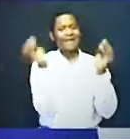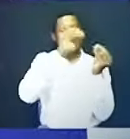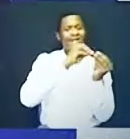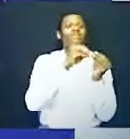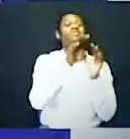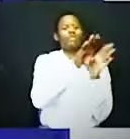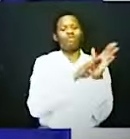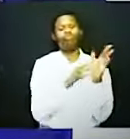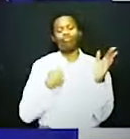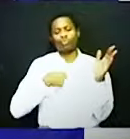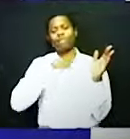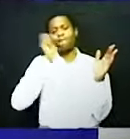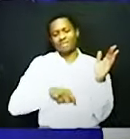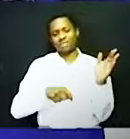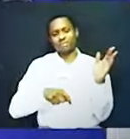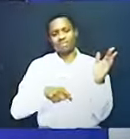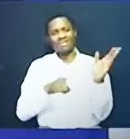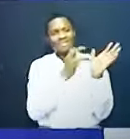6:12.